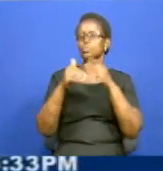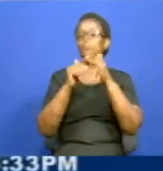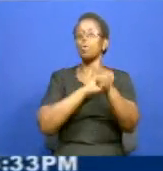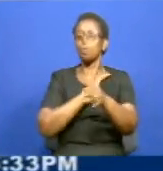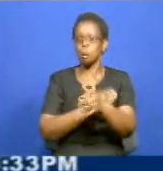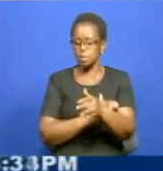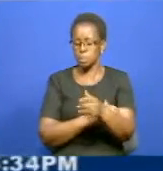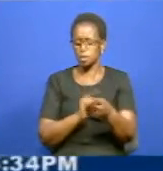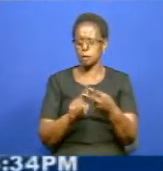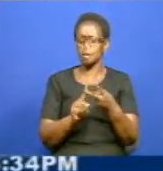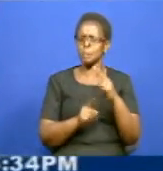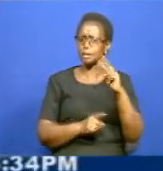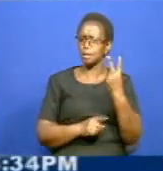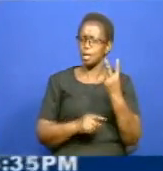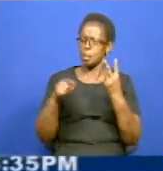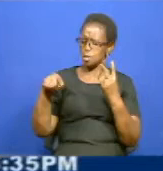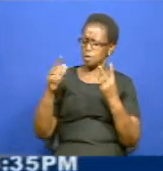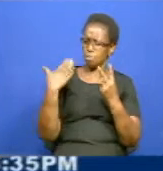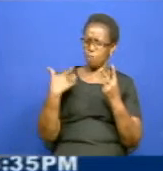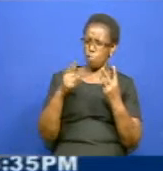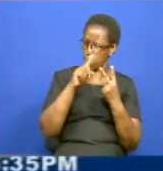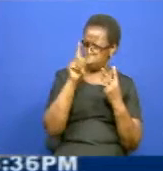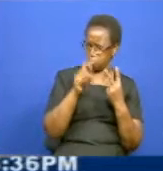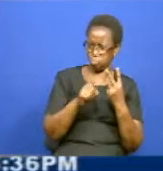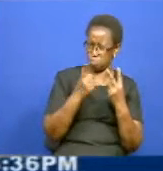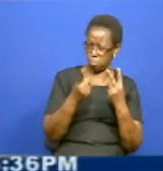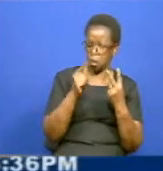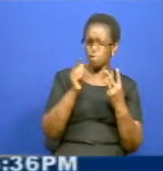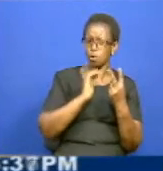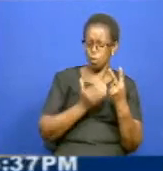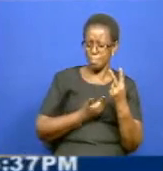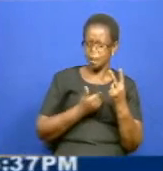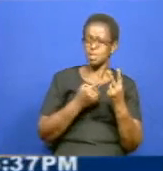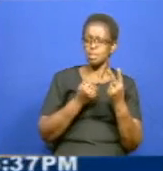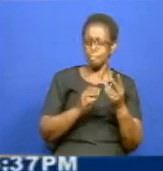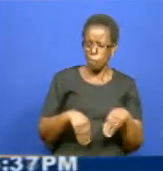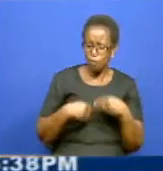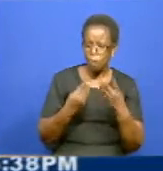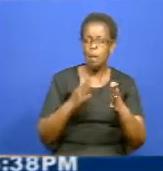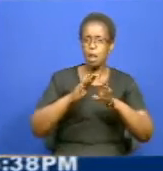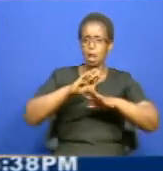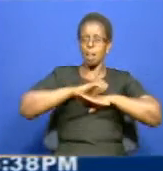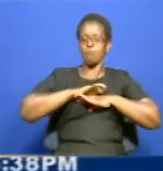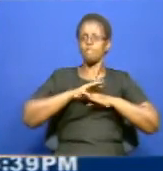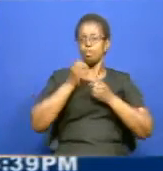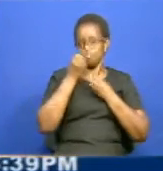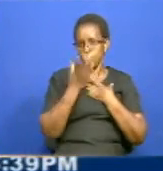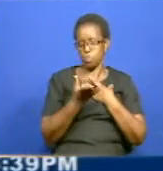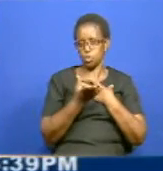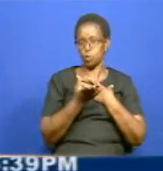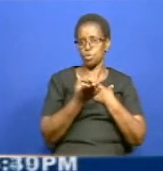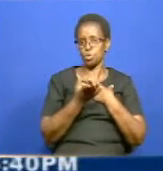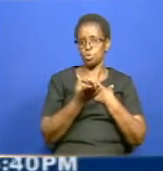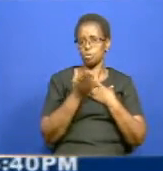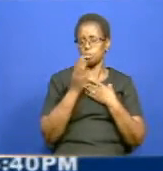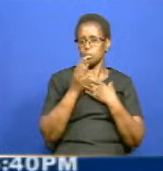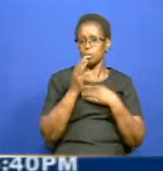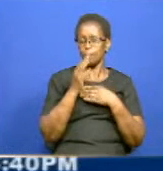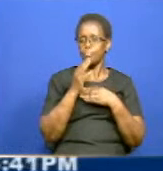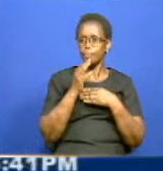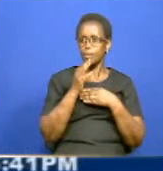she sought that the committee provide adequate information on the ambiguous and contradictory